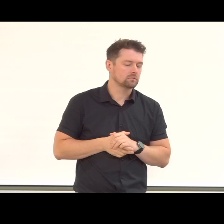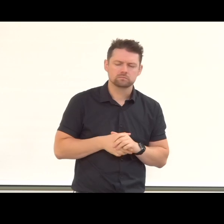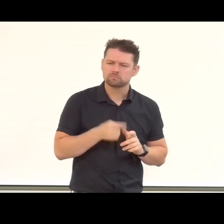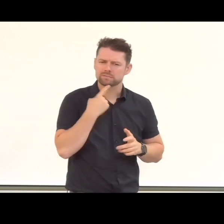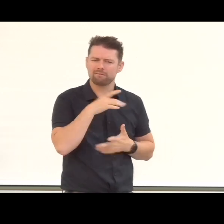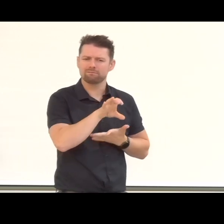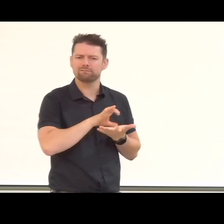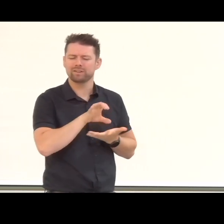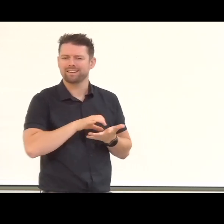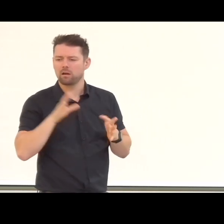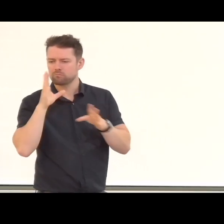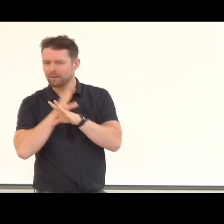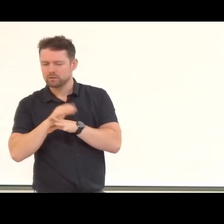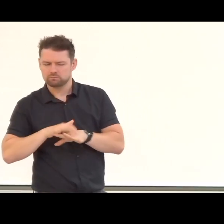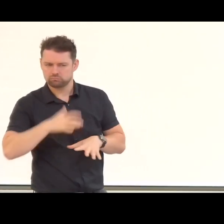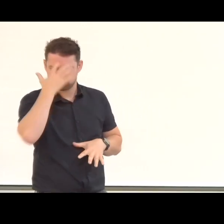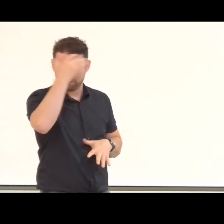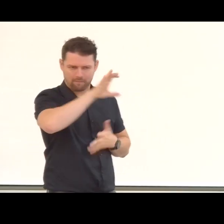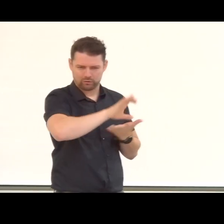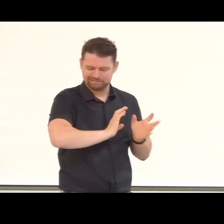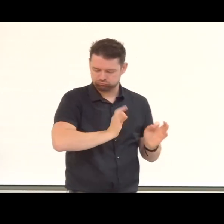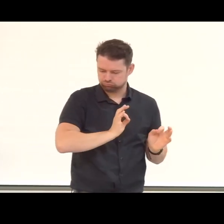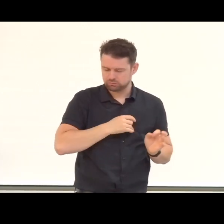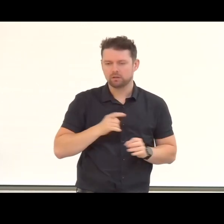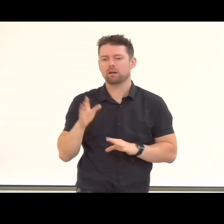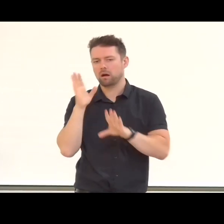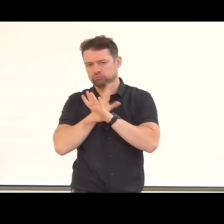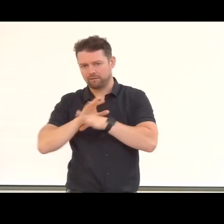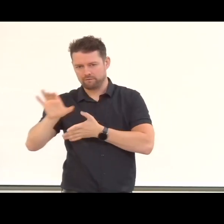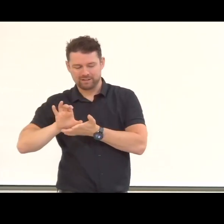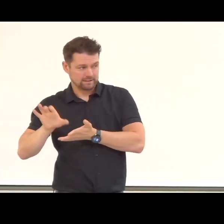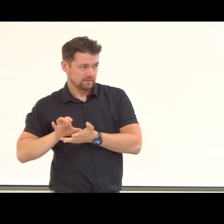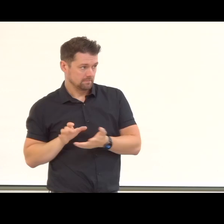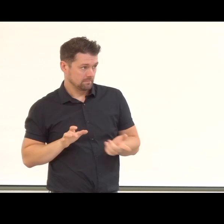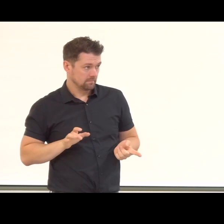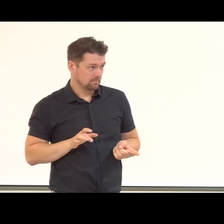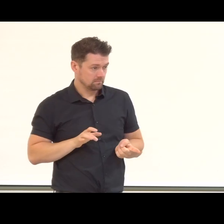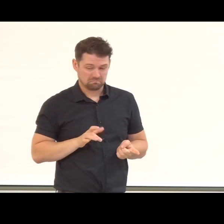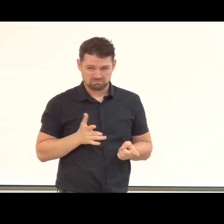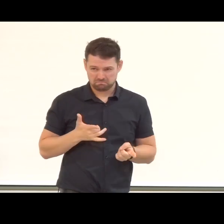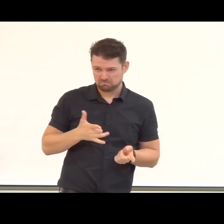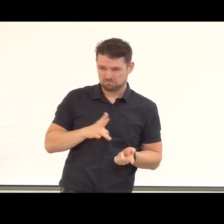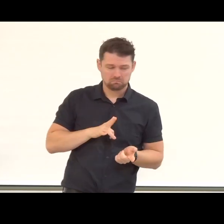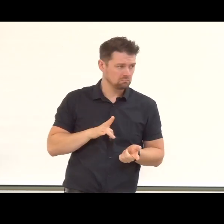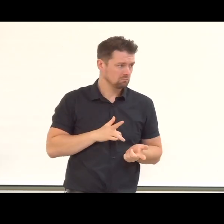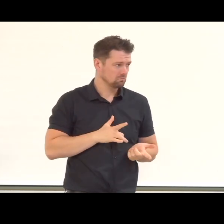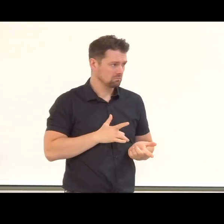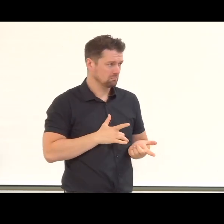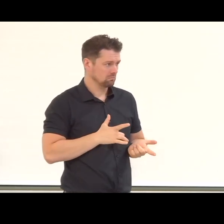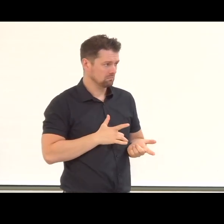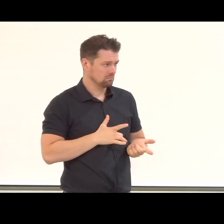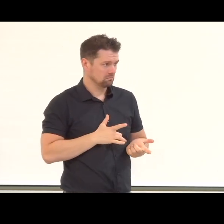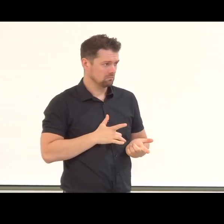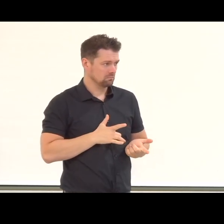funding and not any federal or government funding. So is that due to a specific reason, or it's just out of